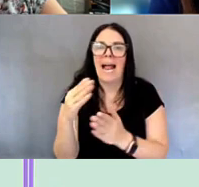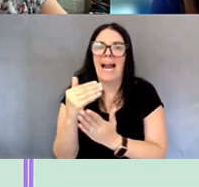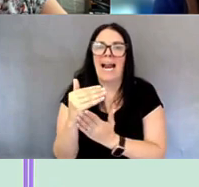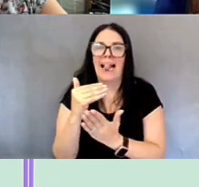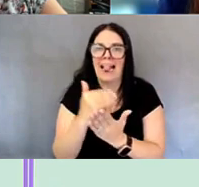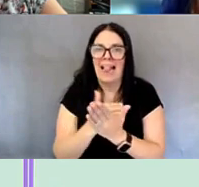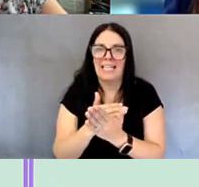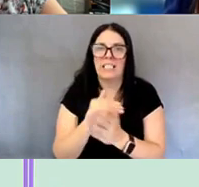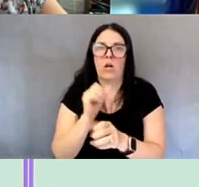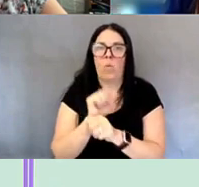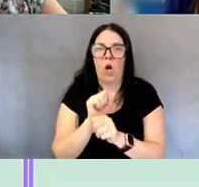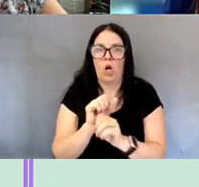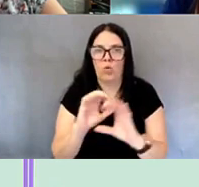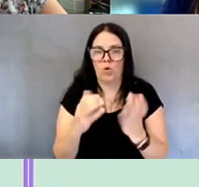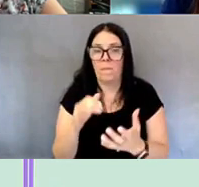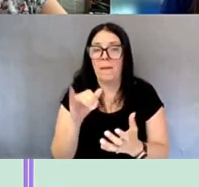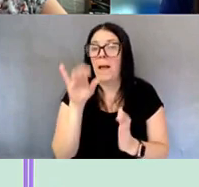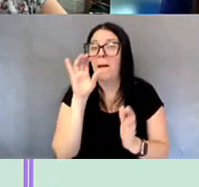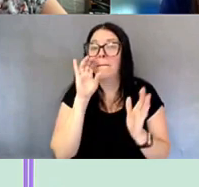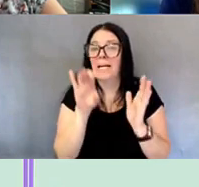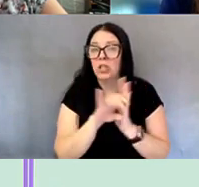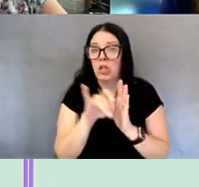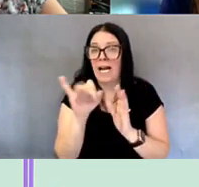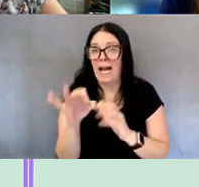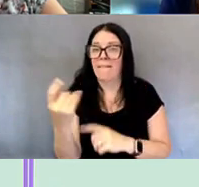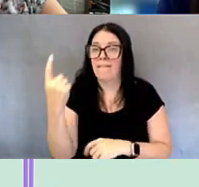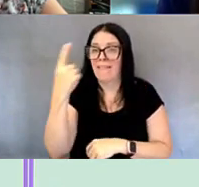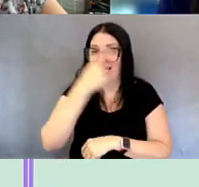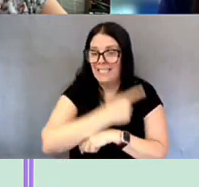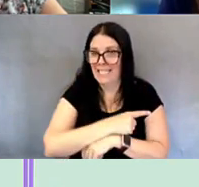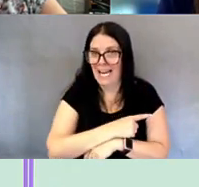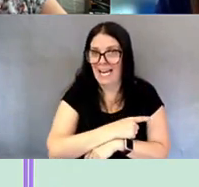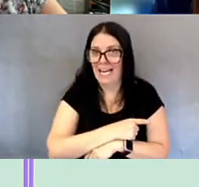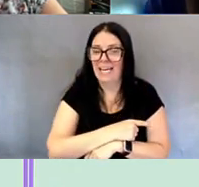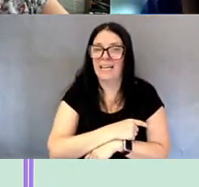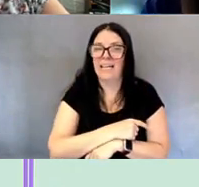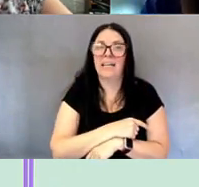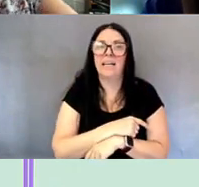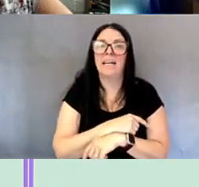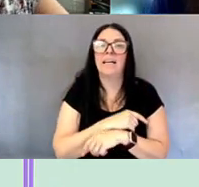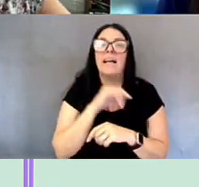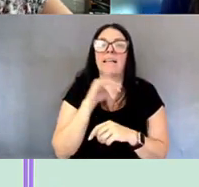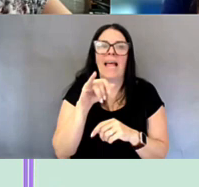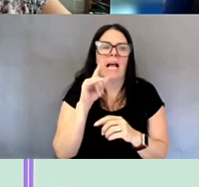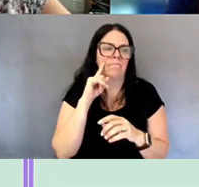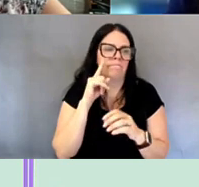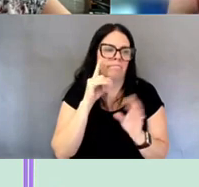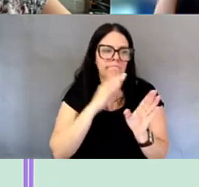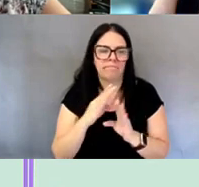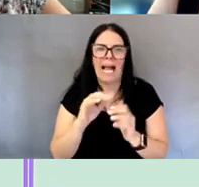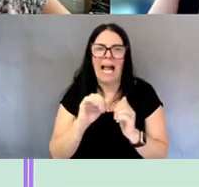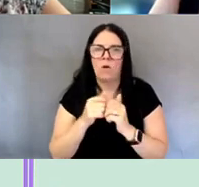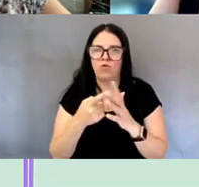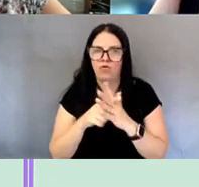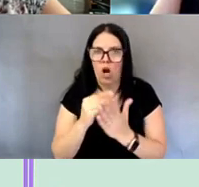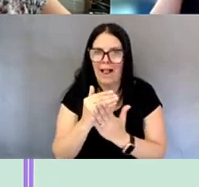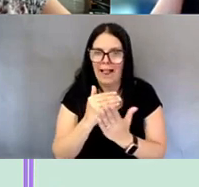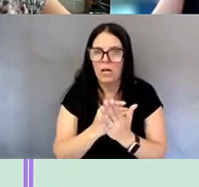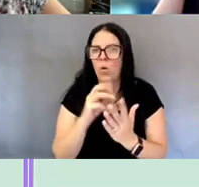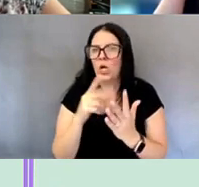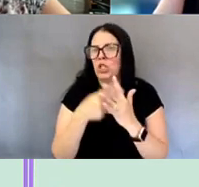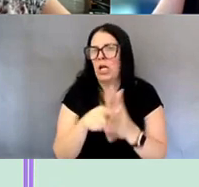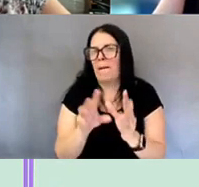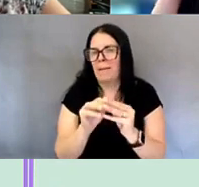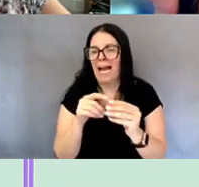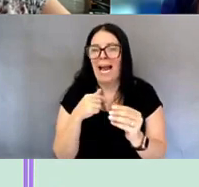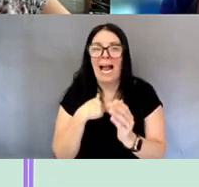of the day, which is a strategy for starting a lesson or starting a meeting. And I asked them to tell